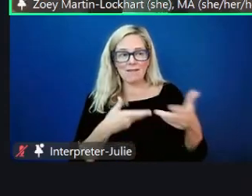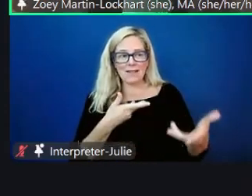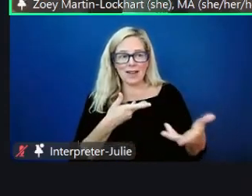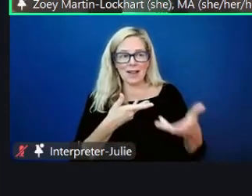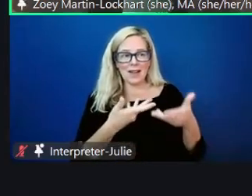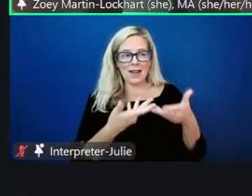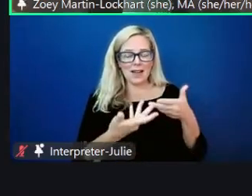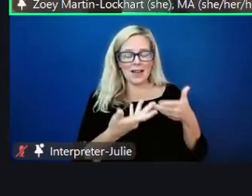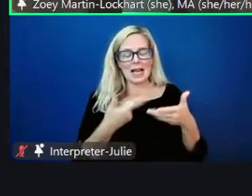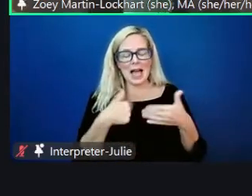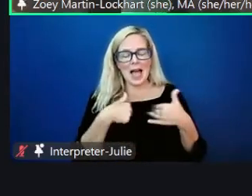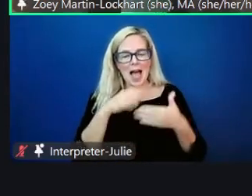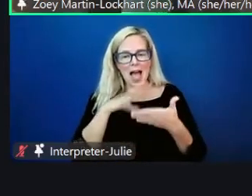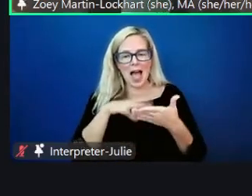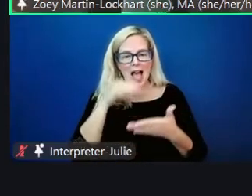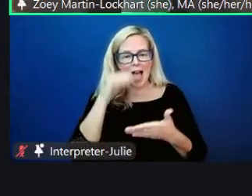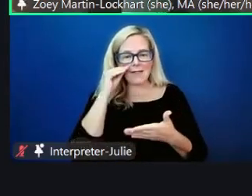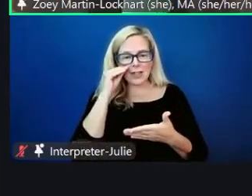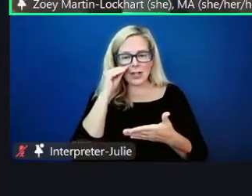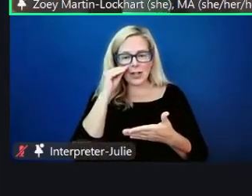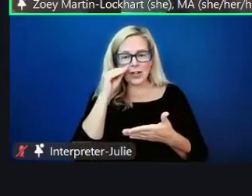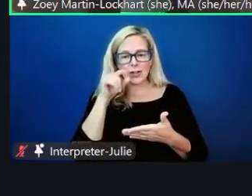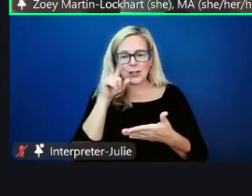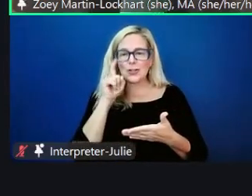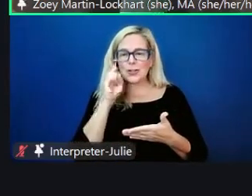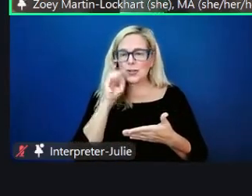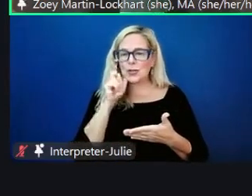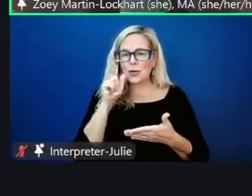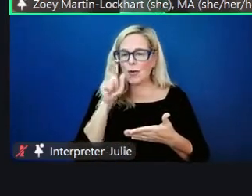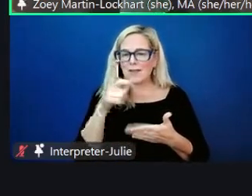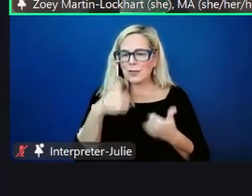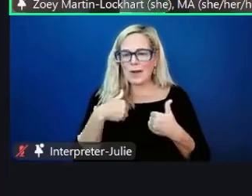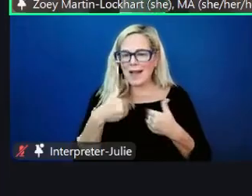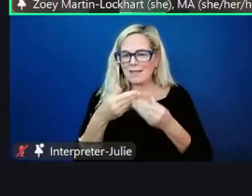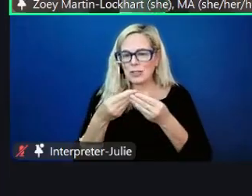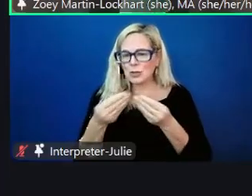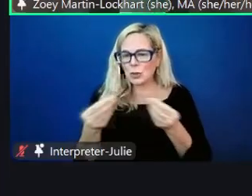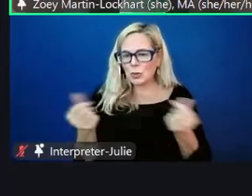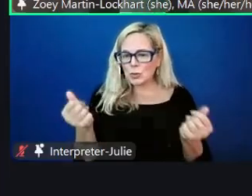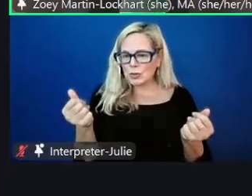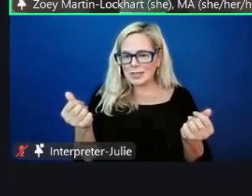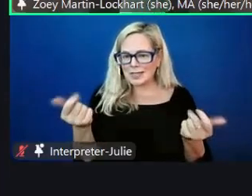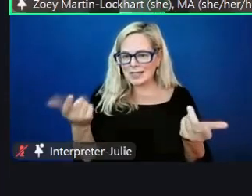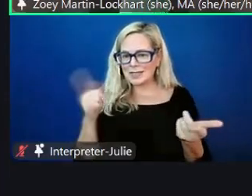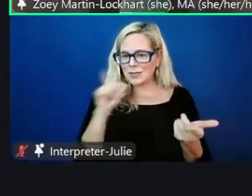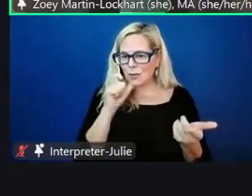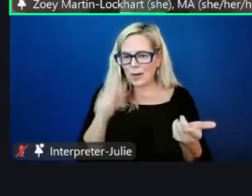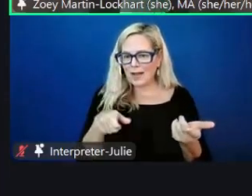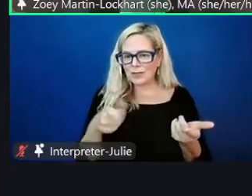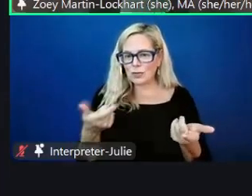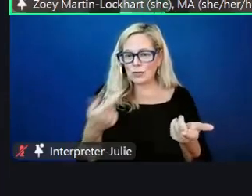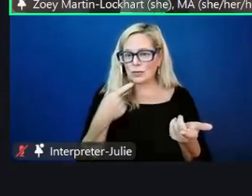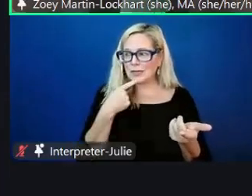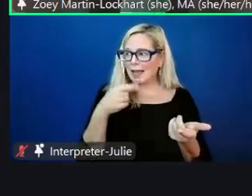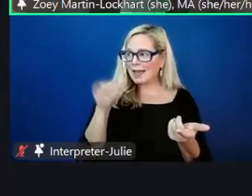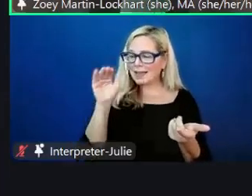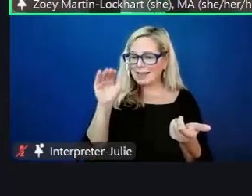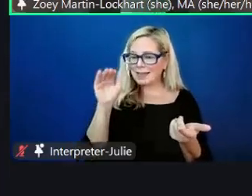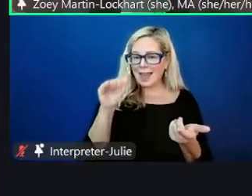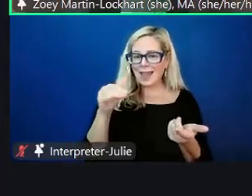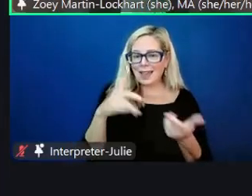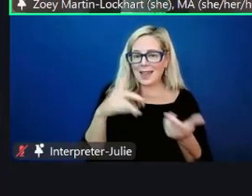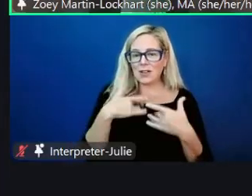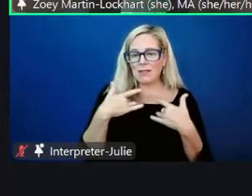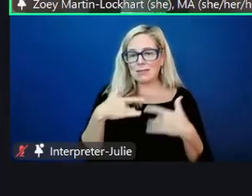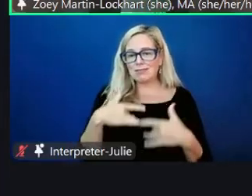learned is that, like, you don't necessarily have to have a solution. Saying, like, hey, if you're feeling down over these